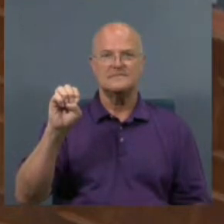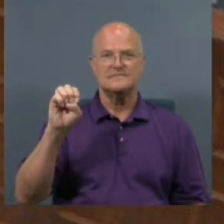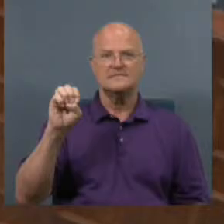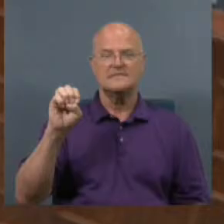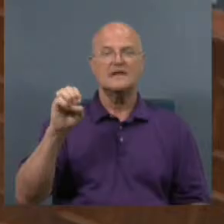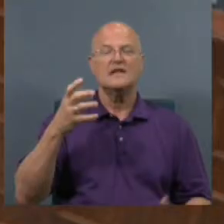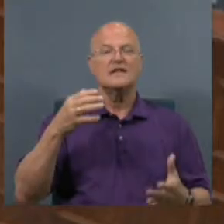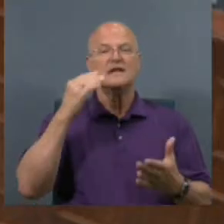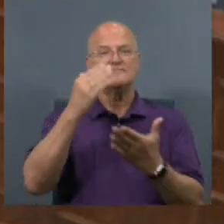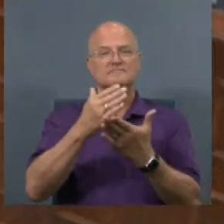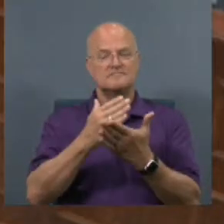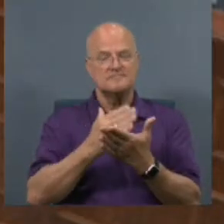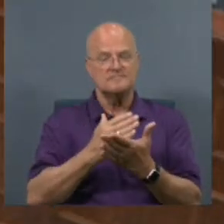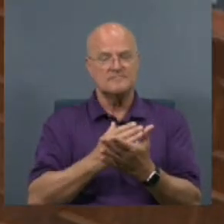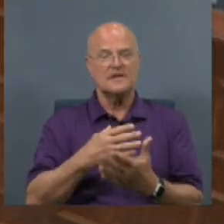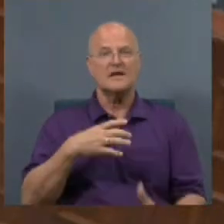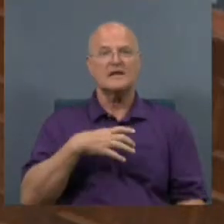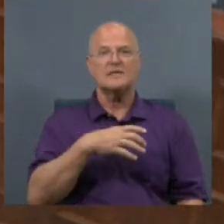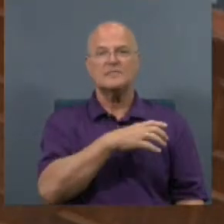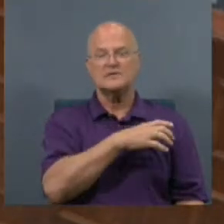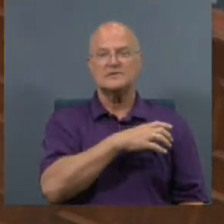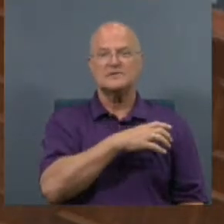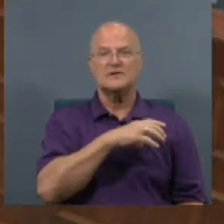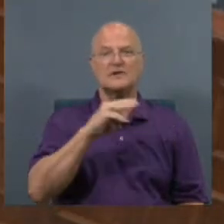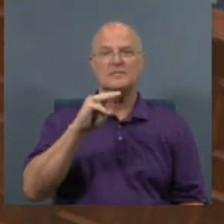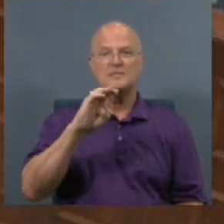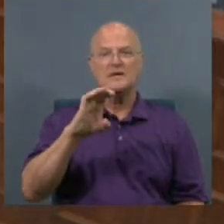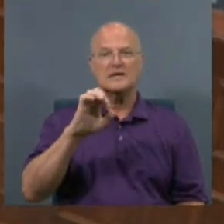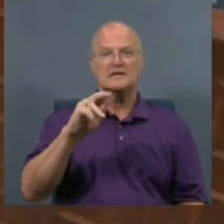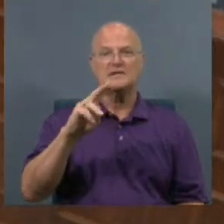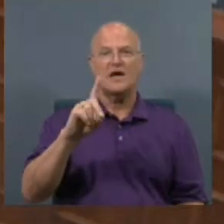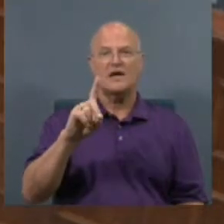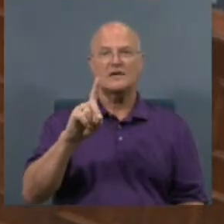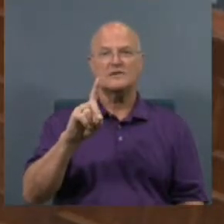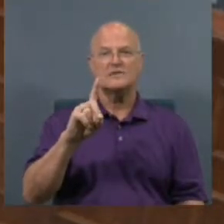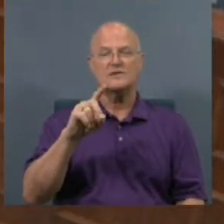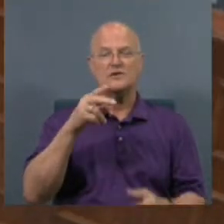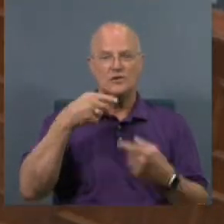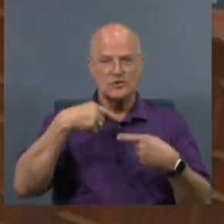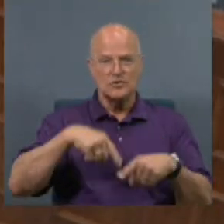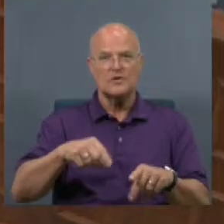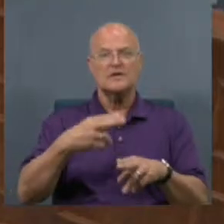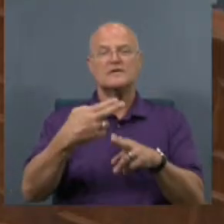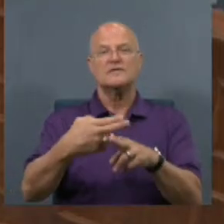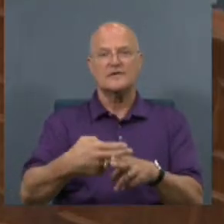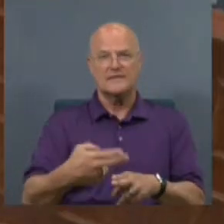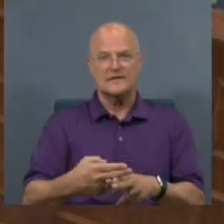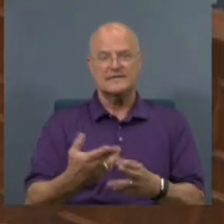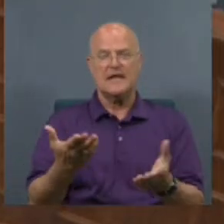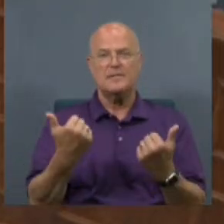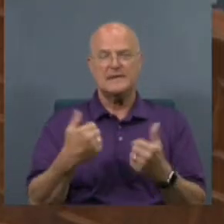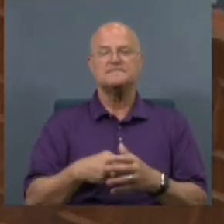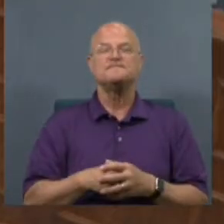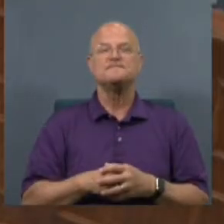Let the record show Commissioner McDonald doing a roll call vote.